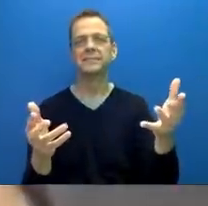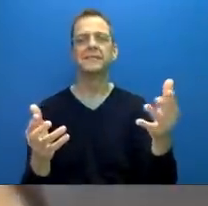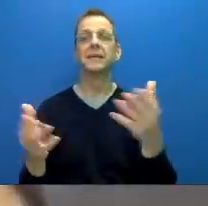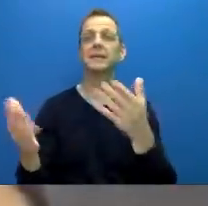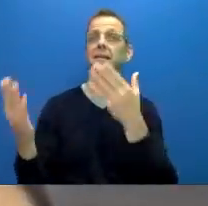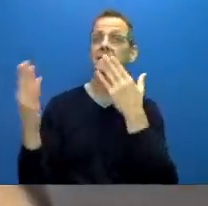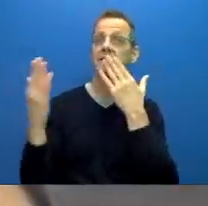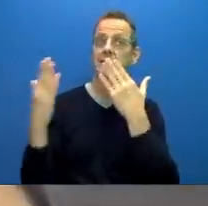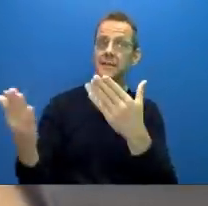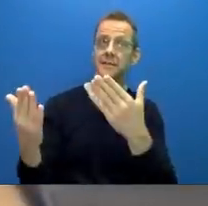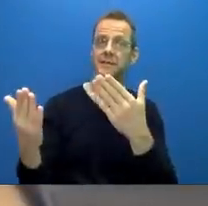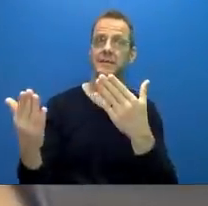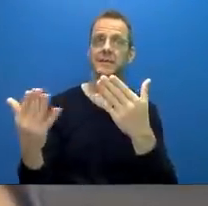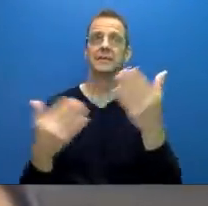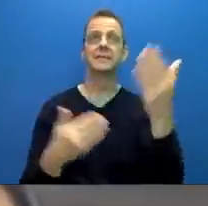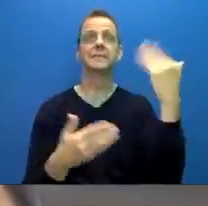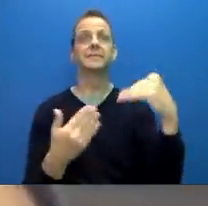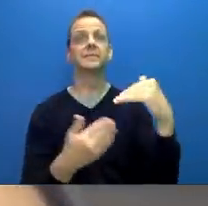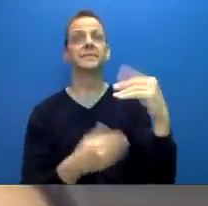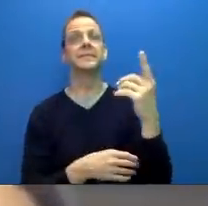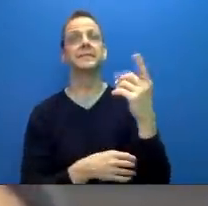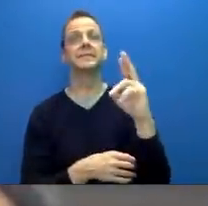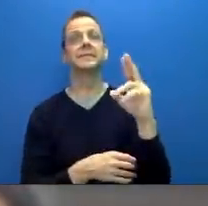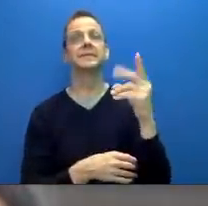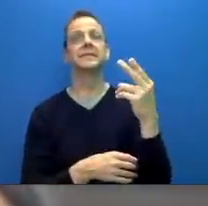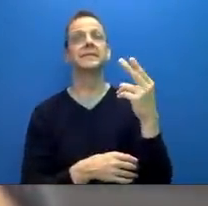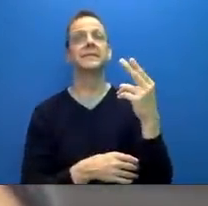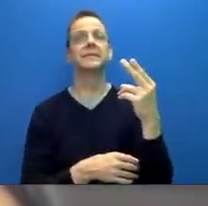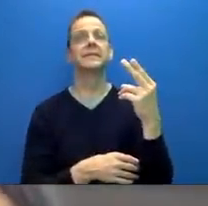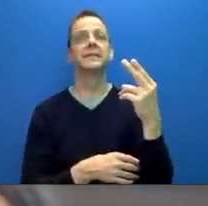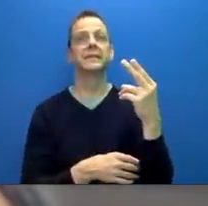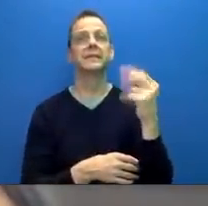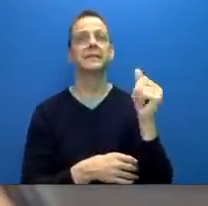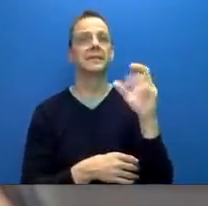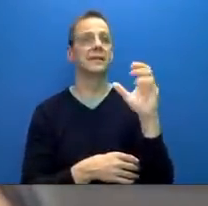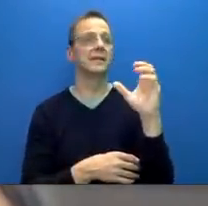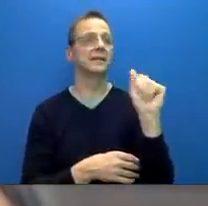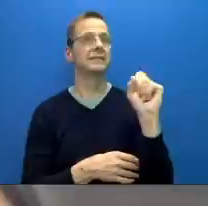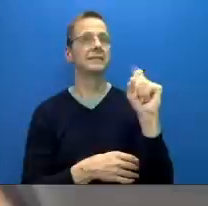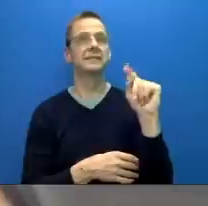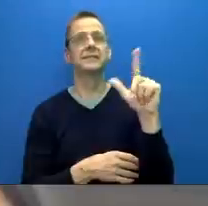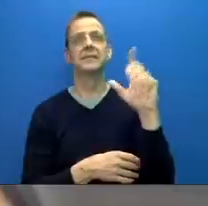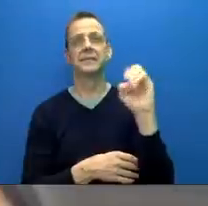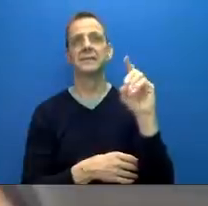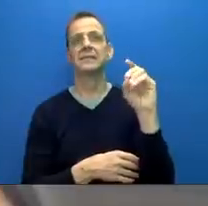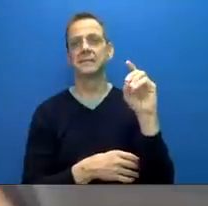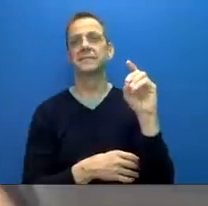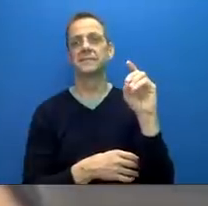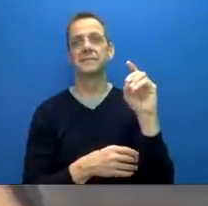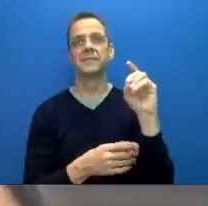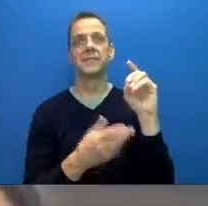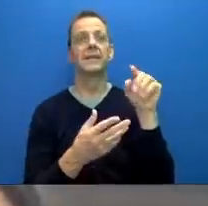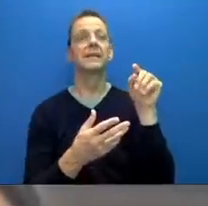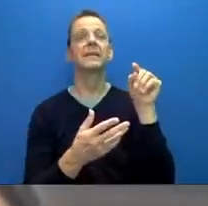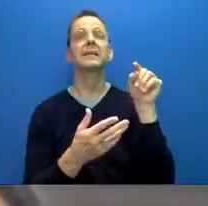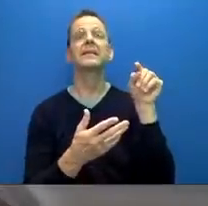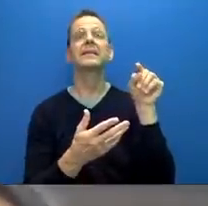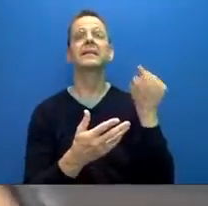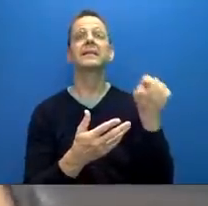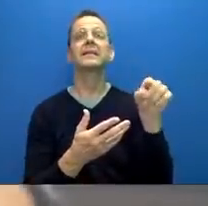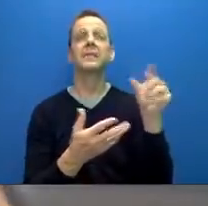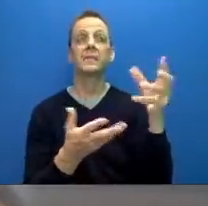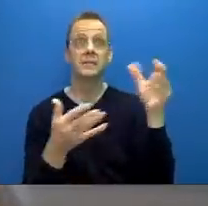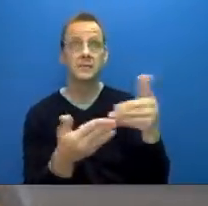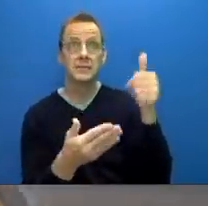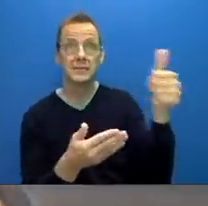Hardcastle. Hi, Dr. Hardcastle. Thank you so much for being with us today. Did you want to briefly introduce yourself? I have a couple